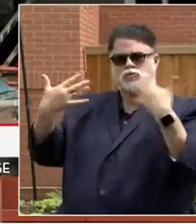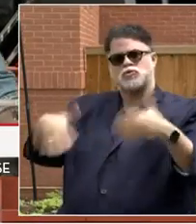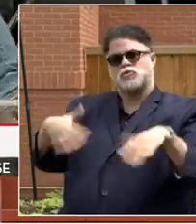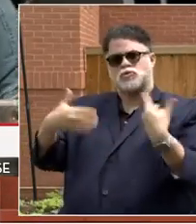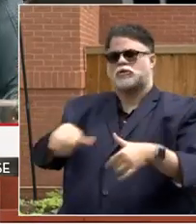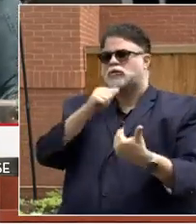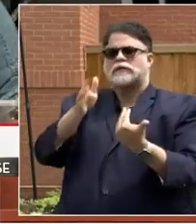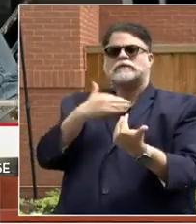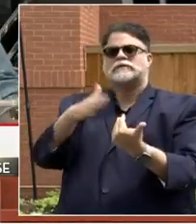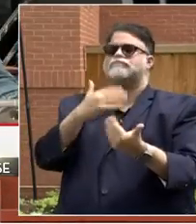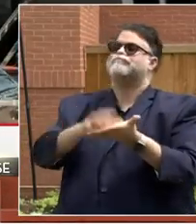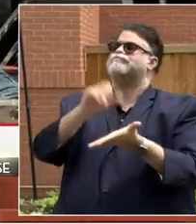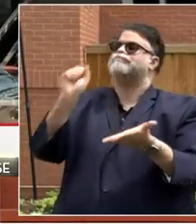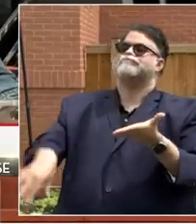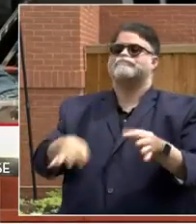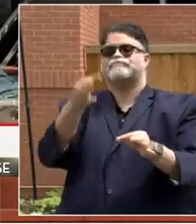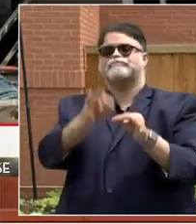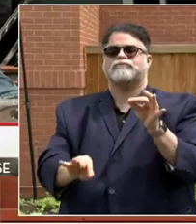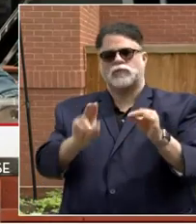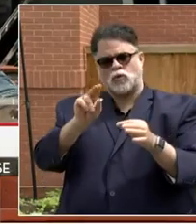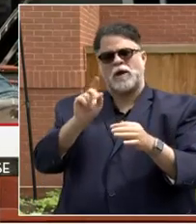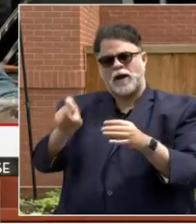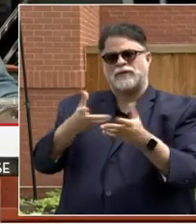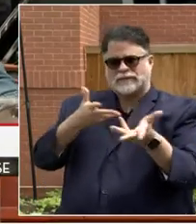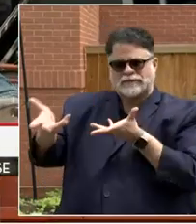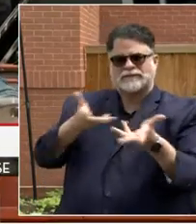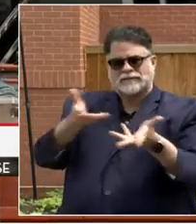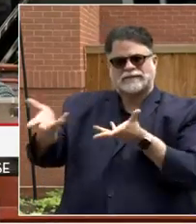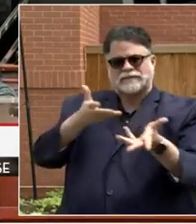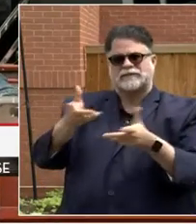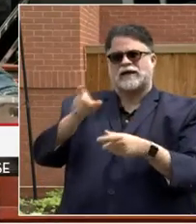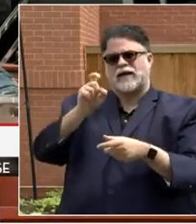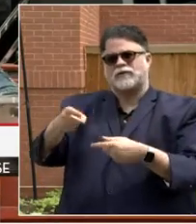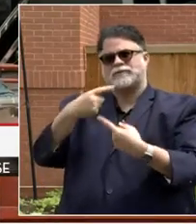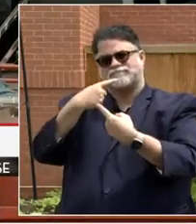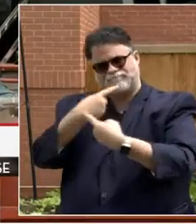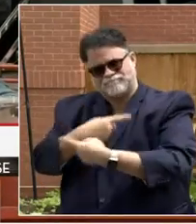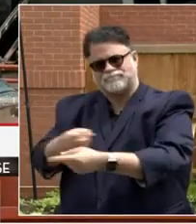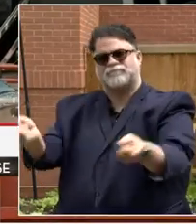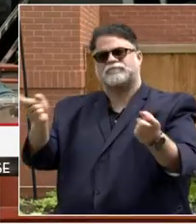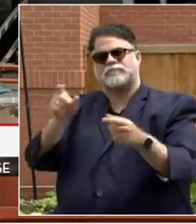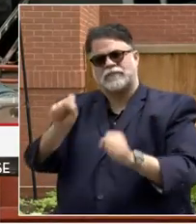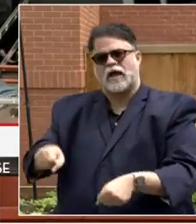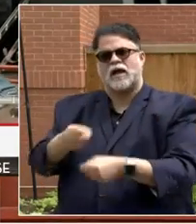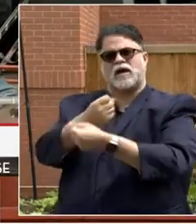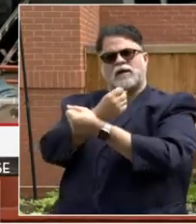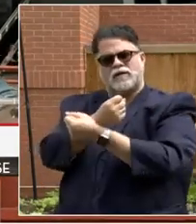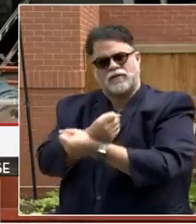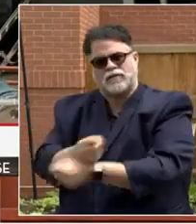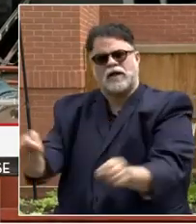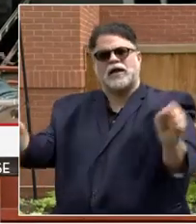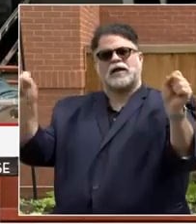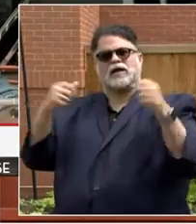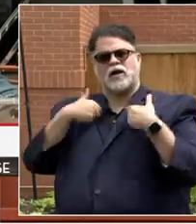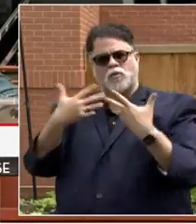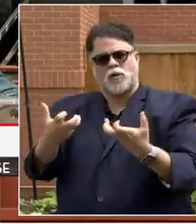that post these guys on their page and say freedom, then post my son, right?